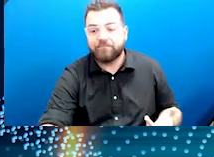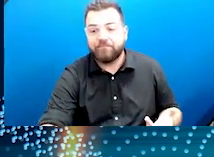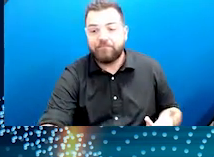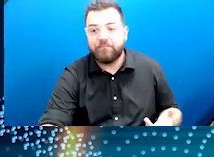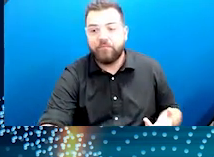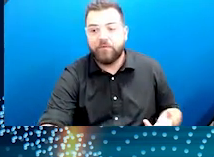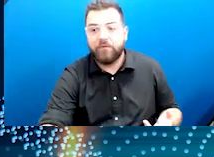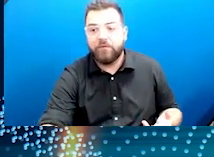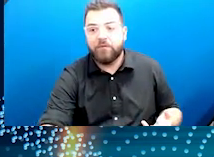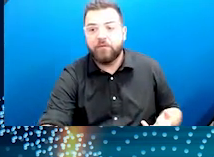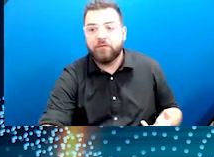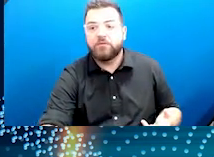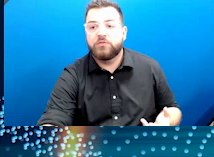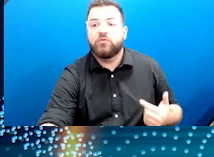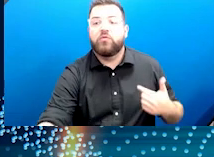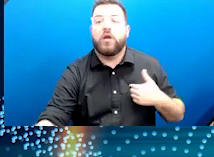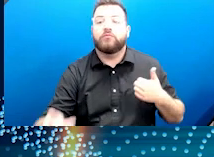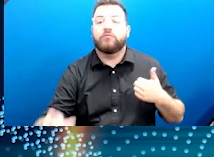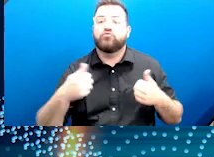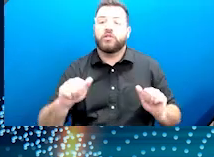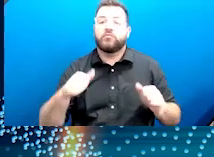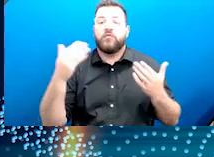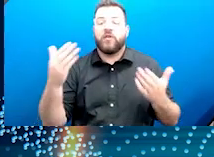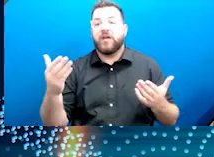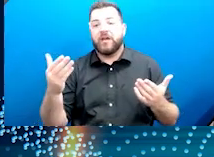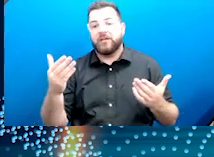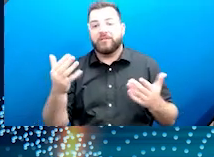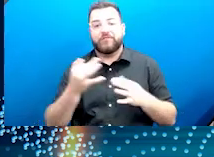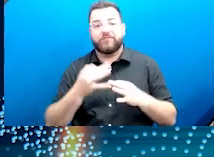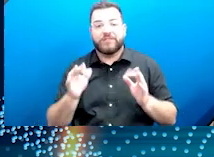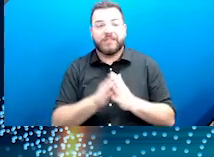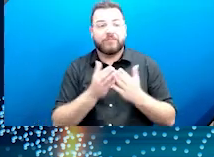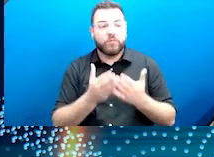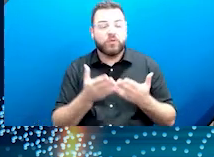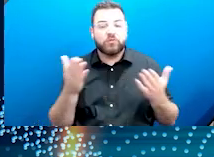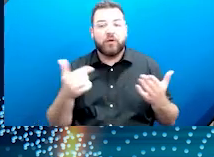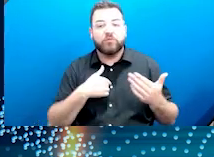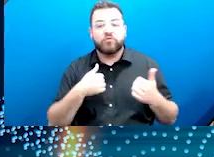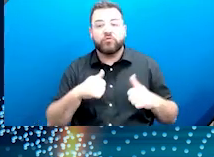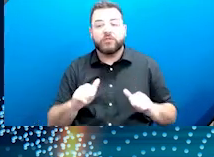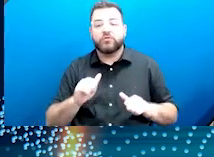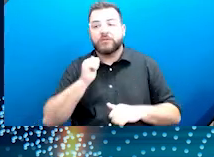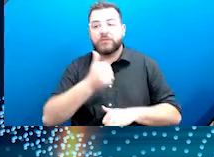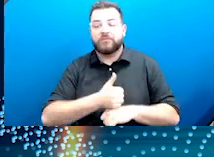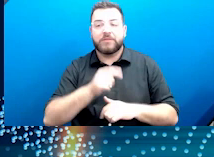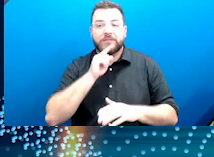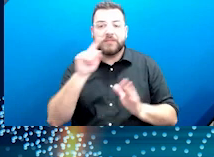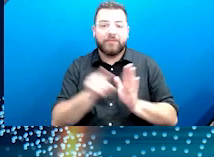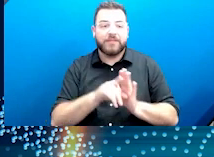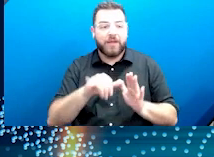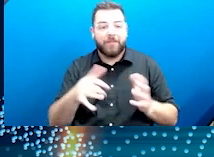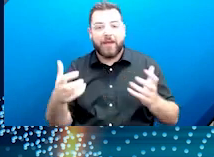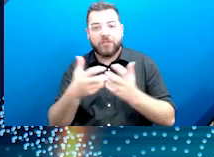trying to provide my students with free textbooks, and so I'm trying to create the assignments together with the